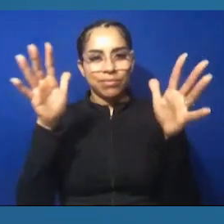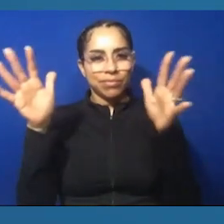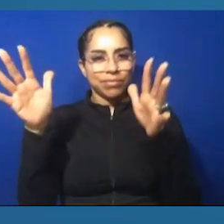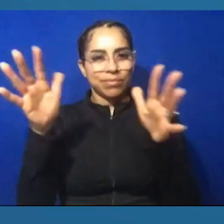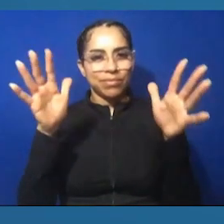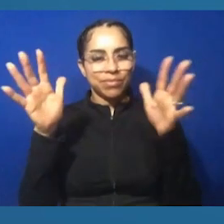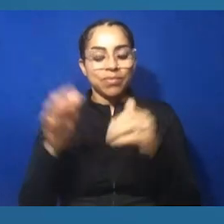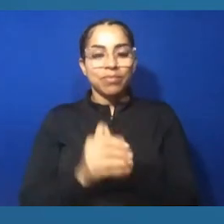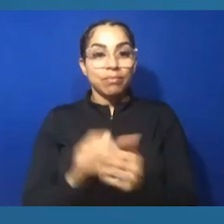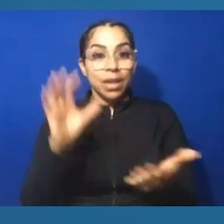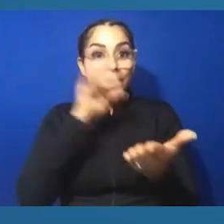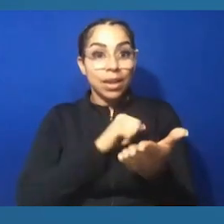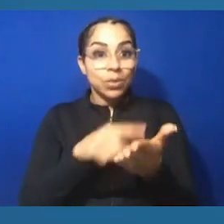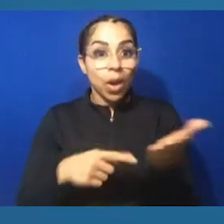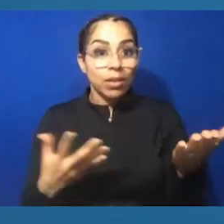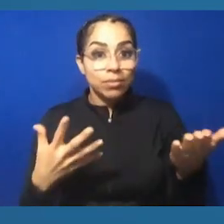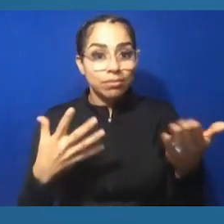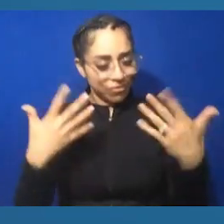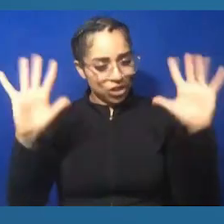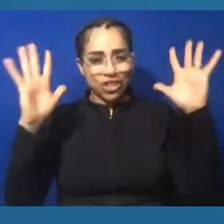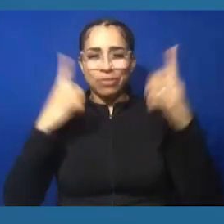And guess what? We got it done.